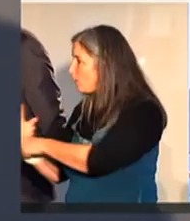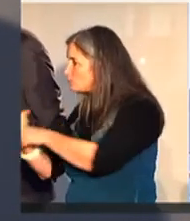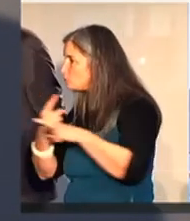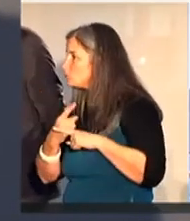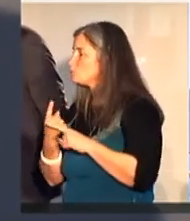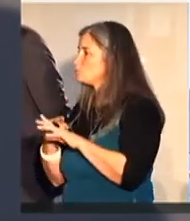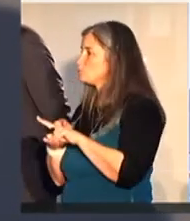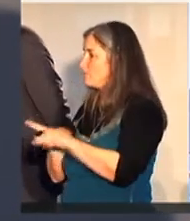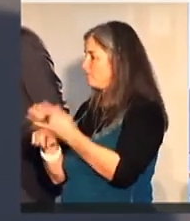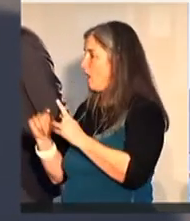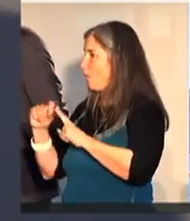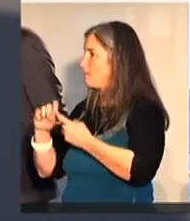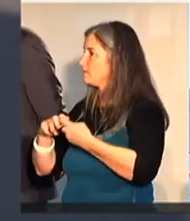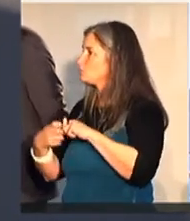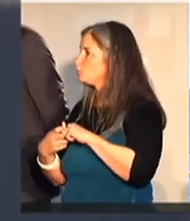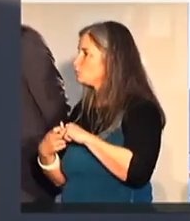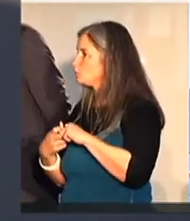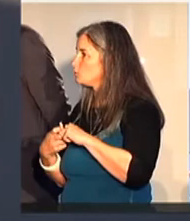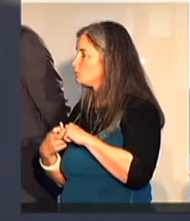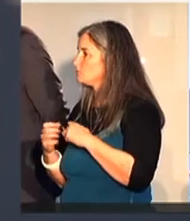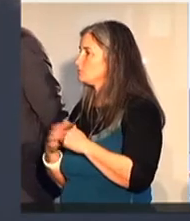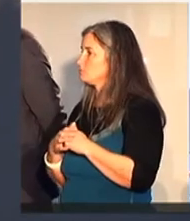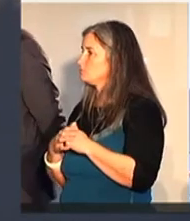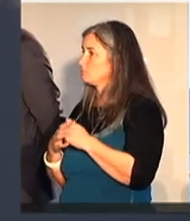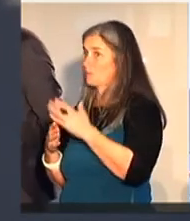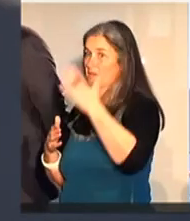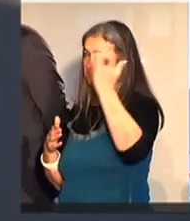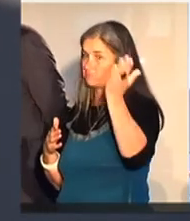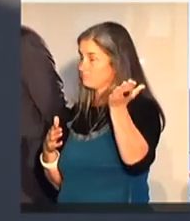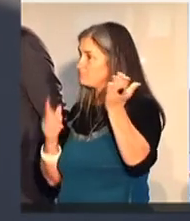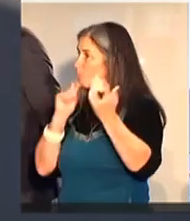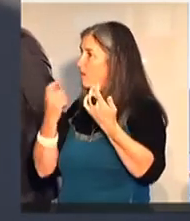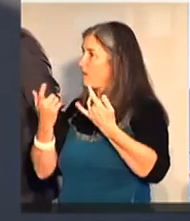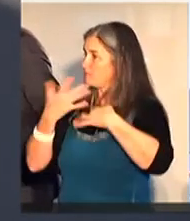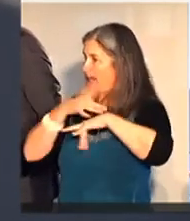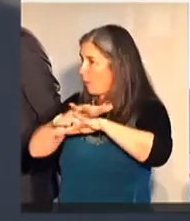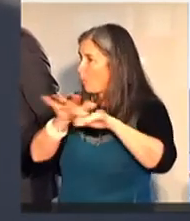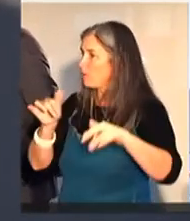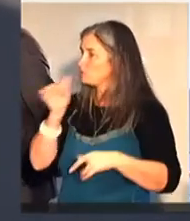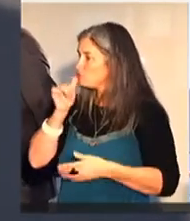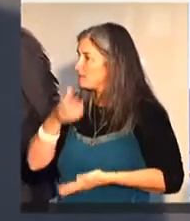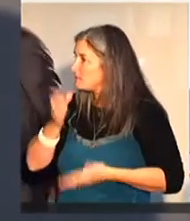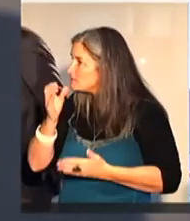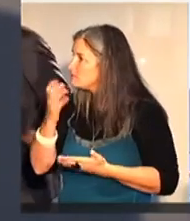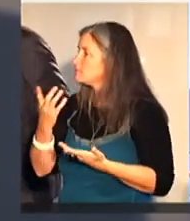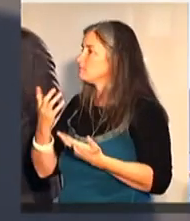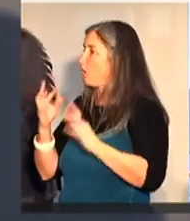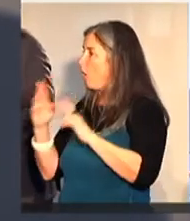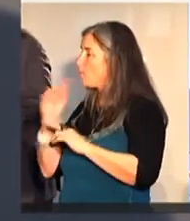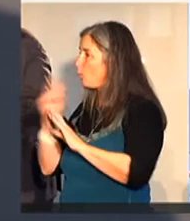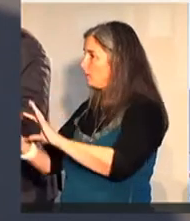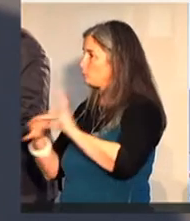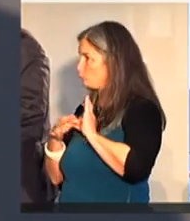these issues just outside over some networking drinks. And I hope you'll join me